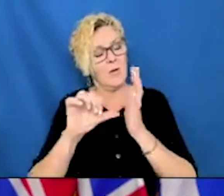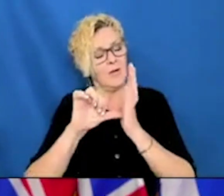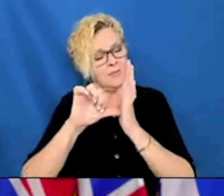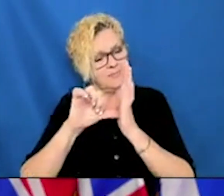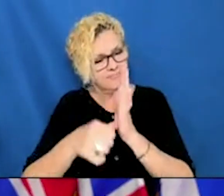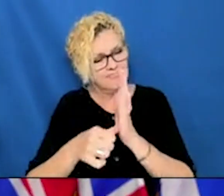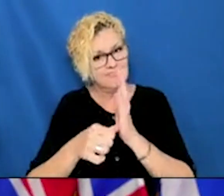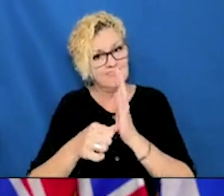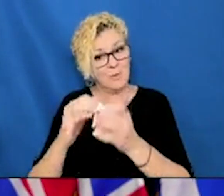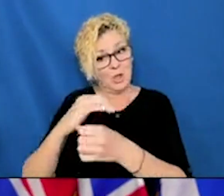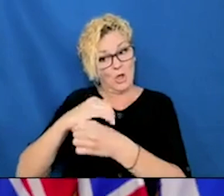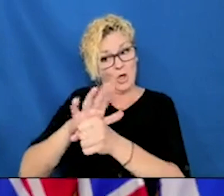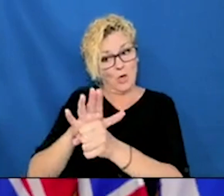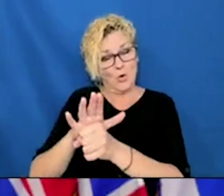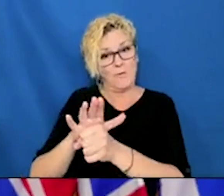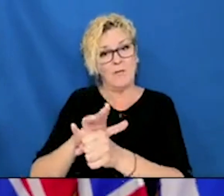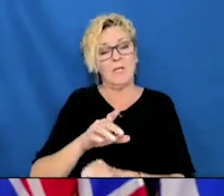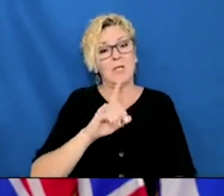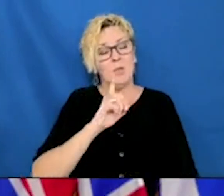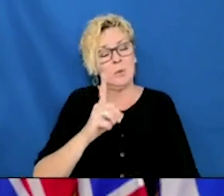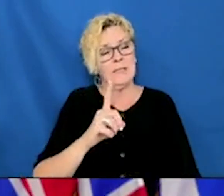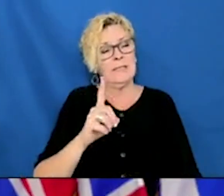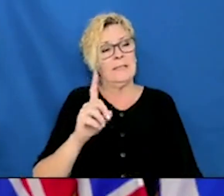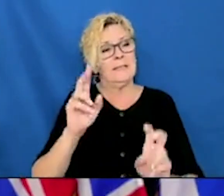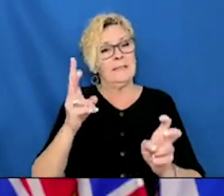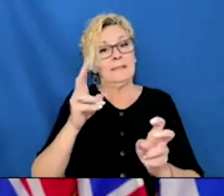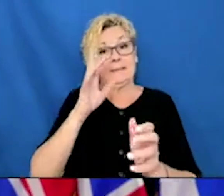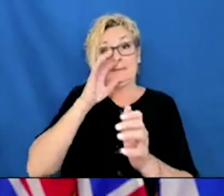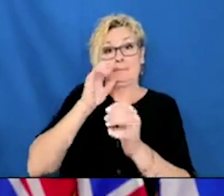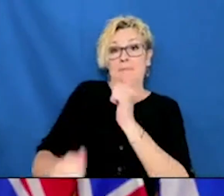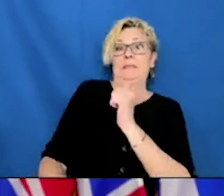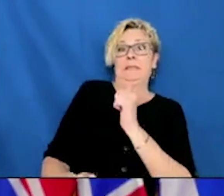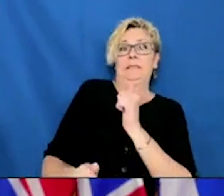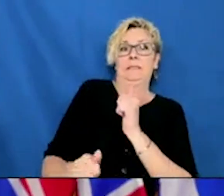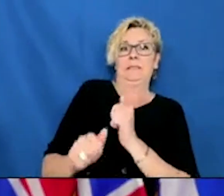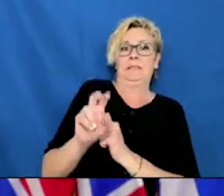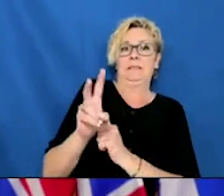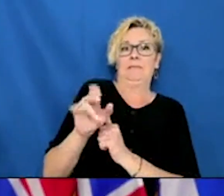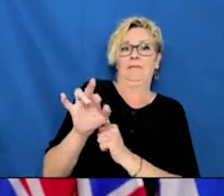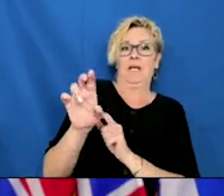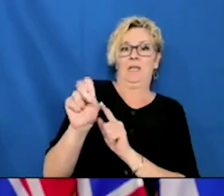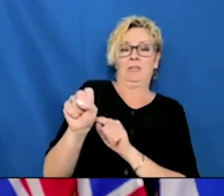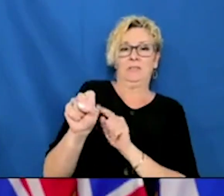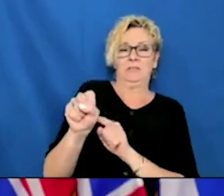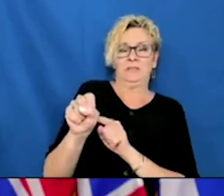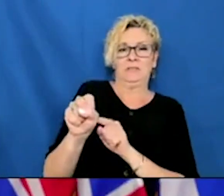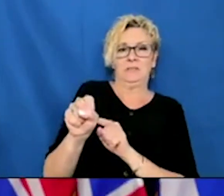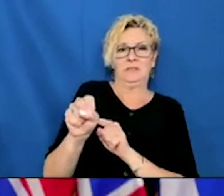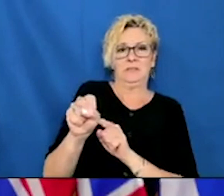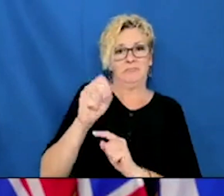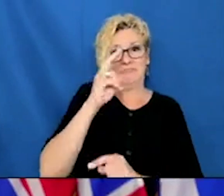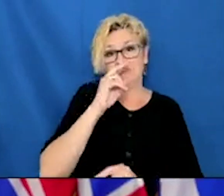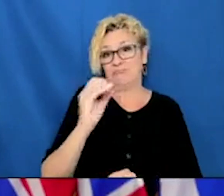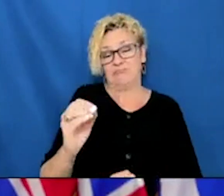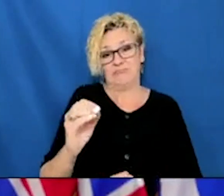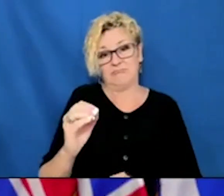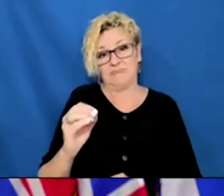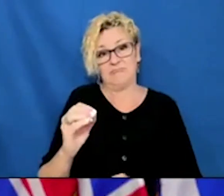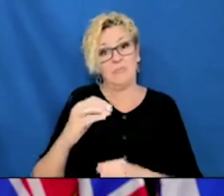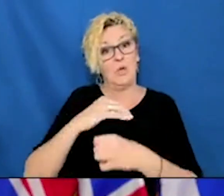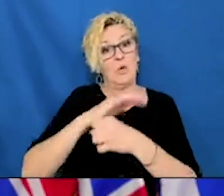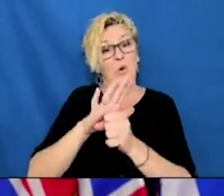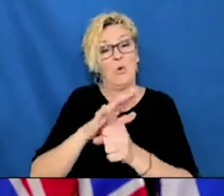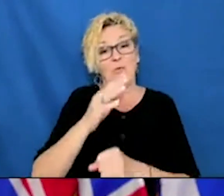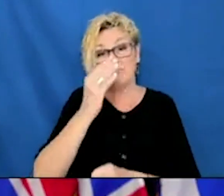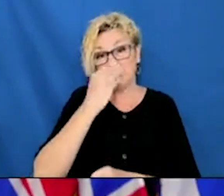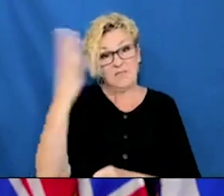vicious virus that we have to take care for ourselves, for the ones that we love, for the people in our neighborhoods, and for the people we don't know.